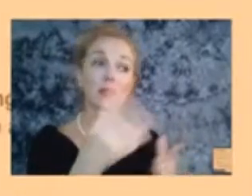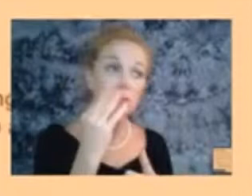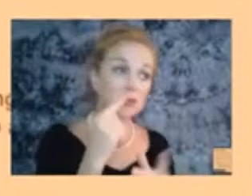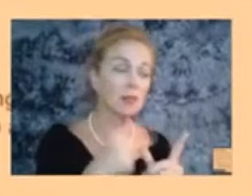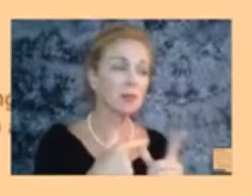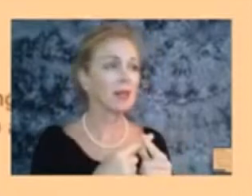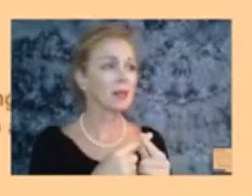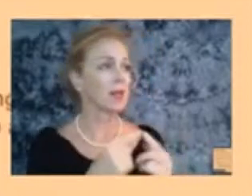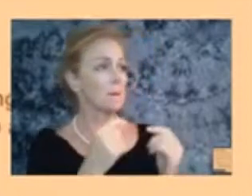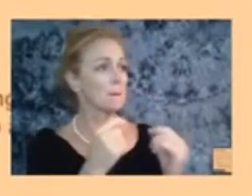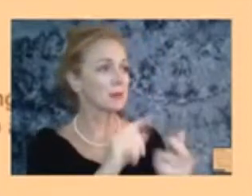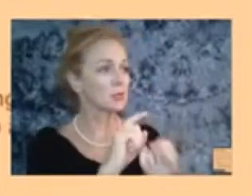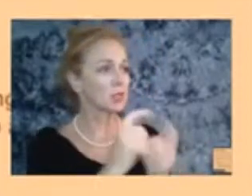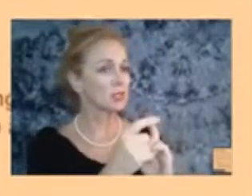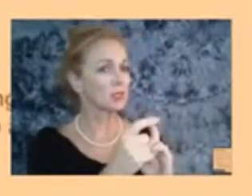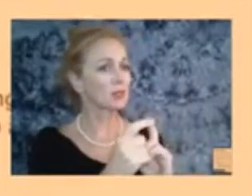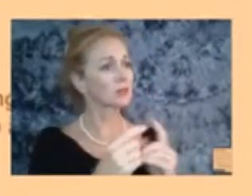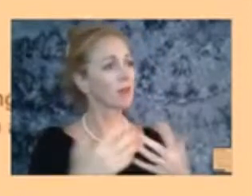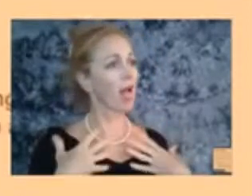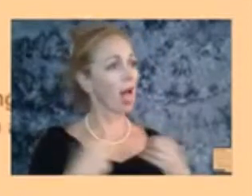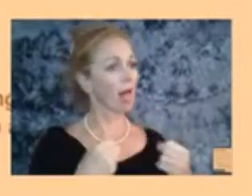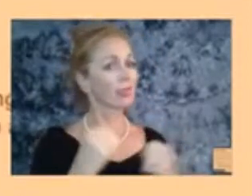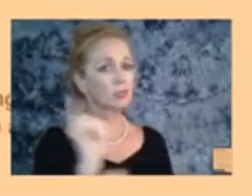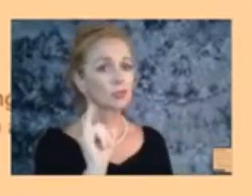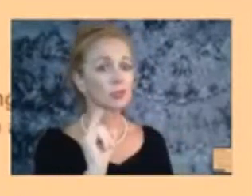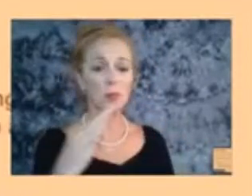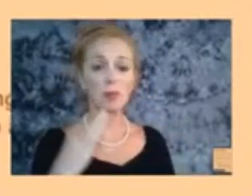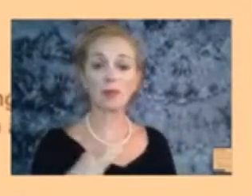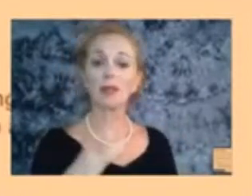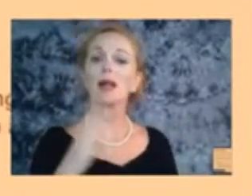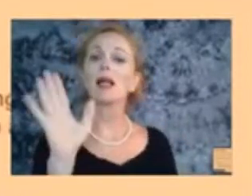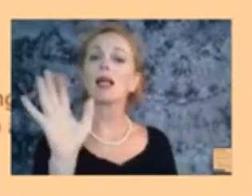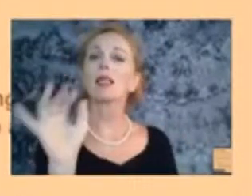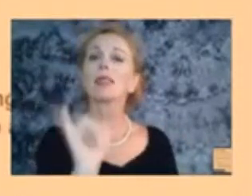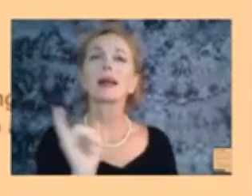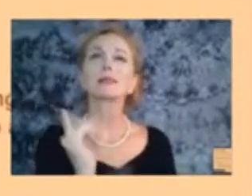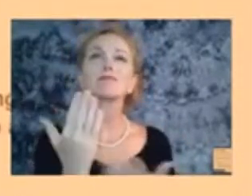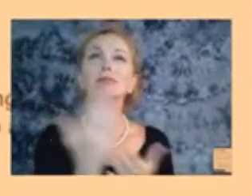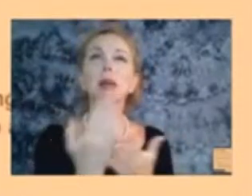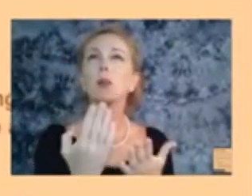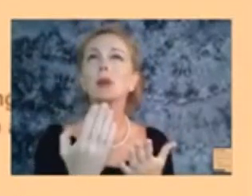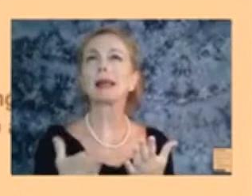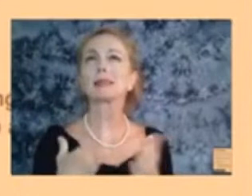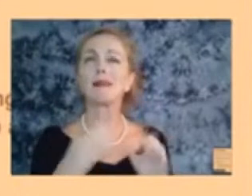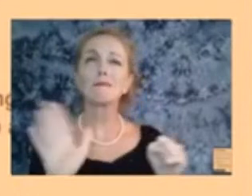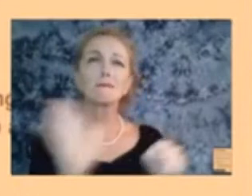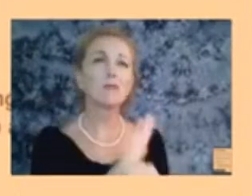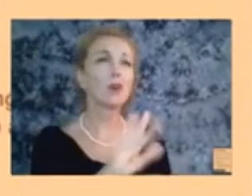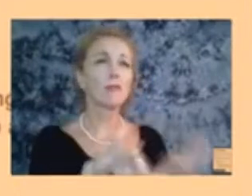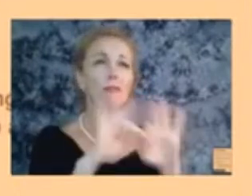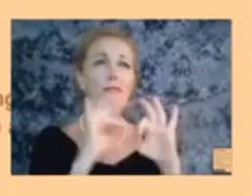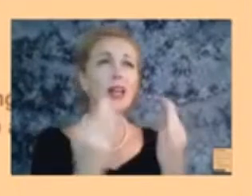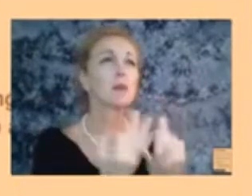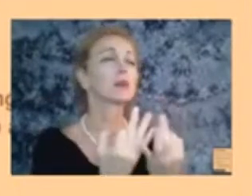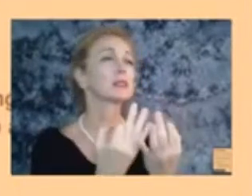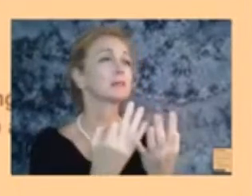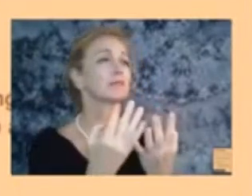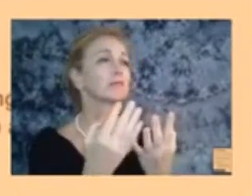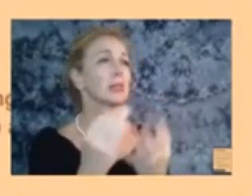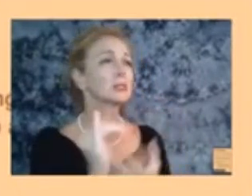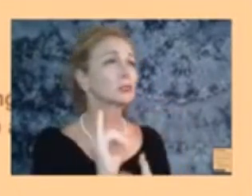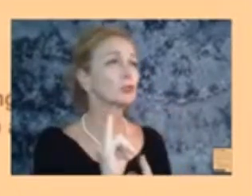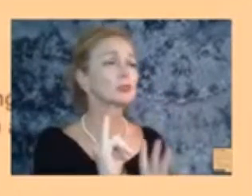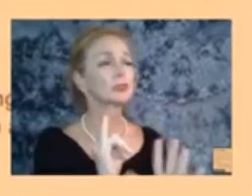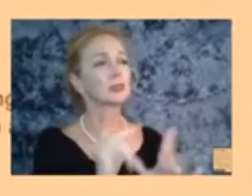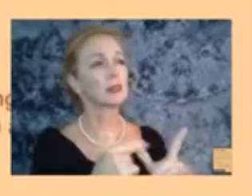options. So say, for example, you have someone who has full family coverage and maybe they've selected a more expensive PPO plan. Well, now they're saying,